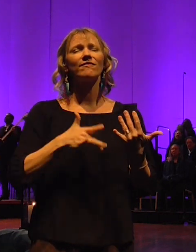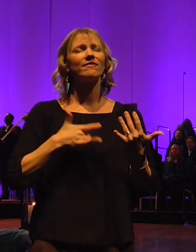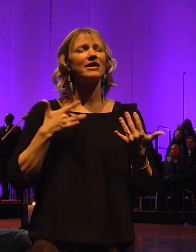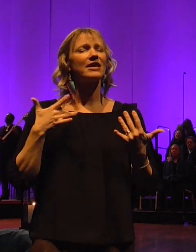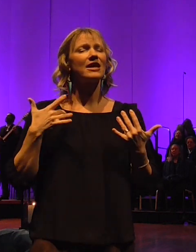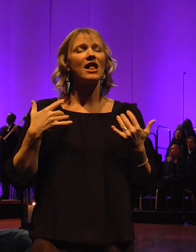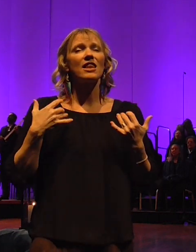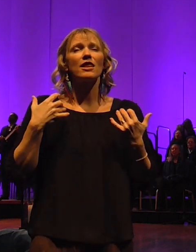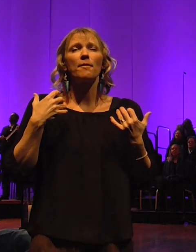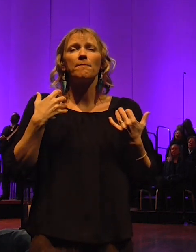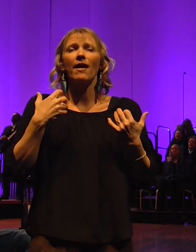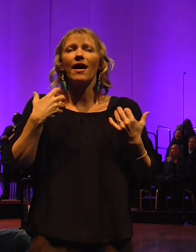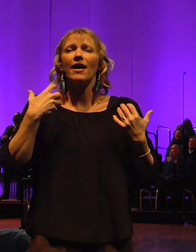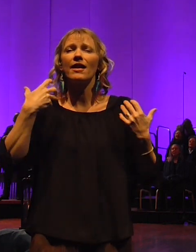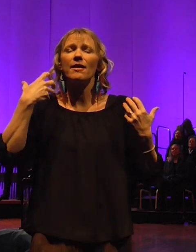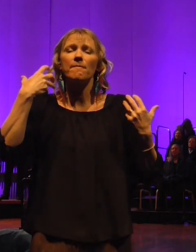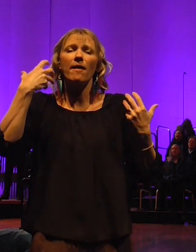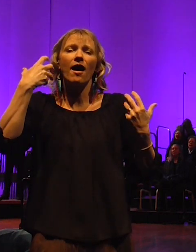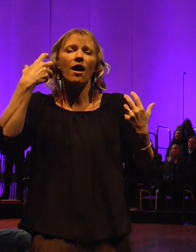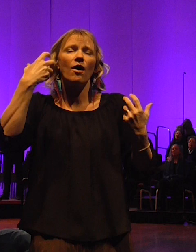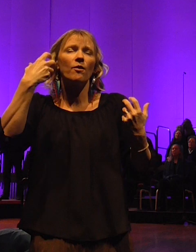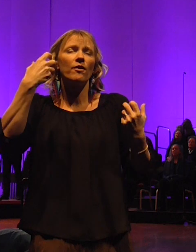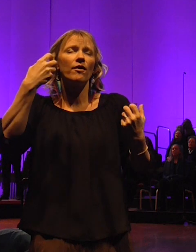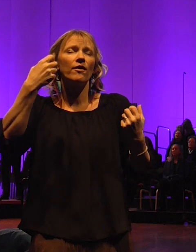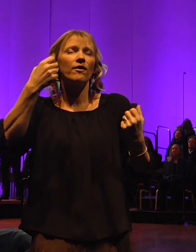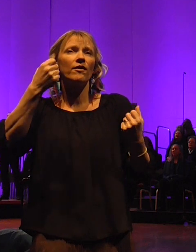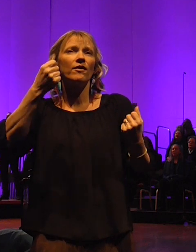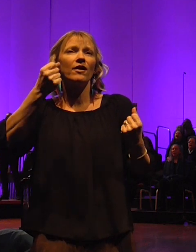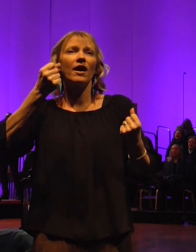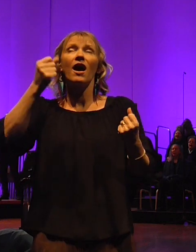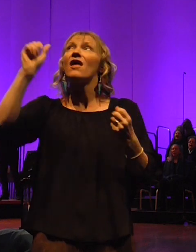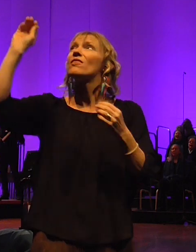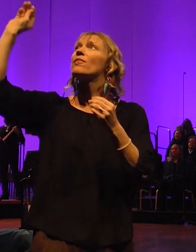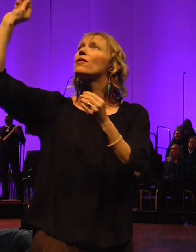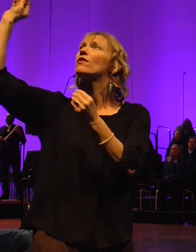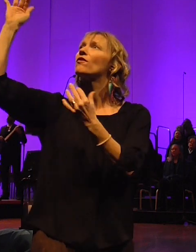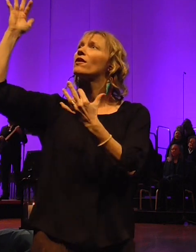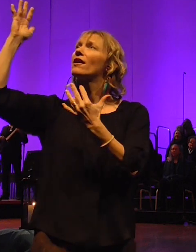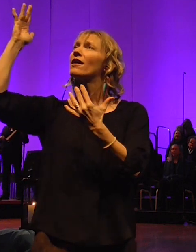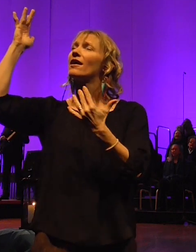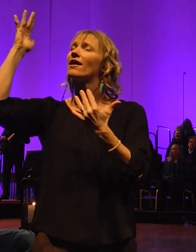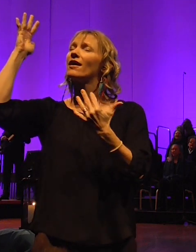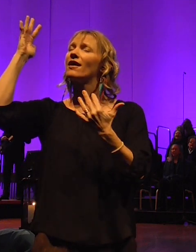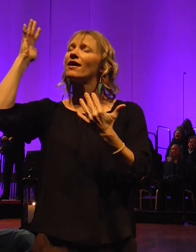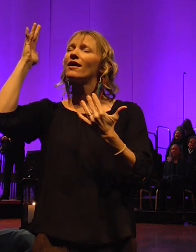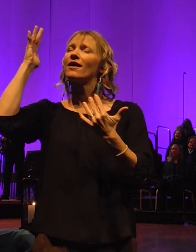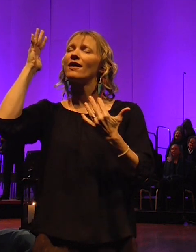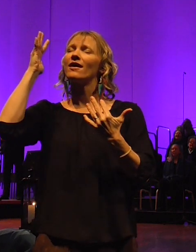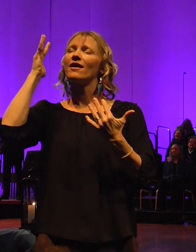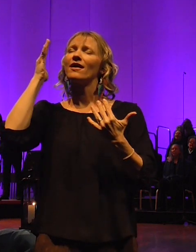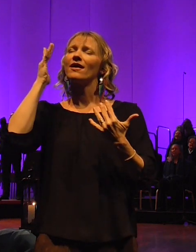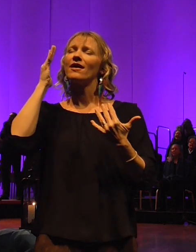can feel the mighty power and the